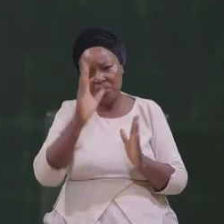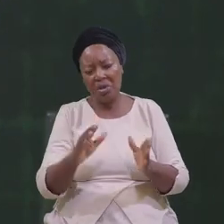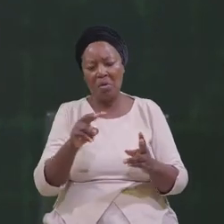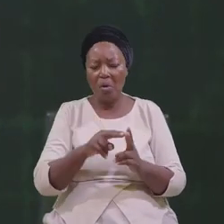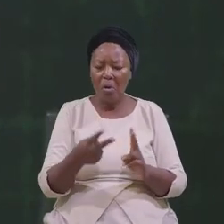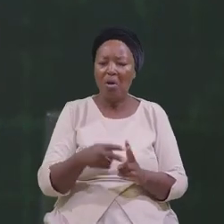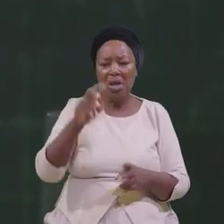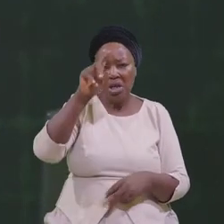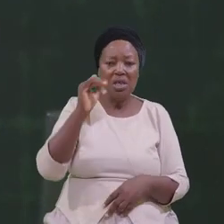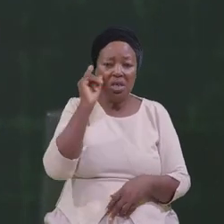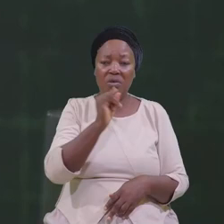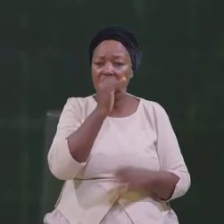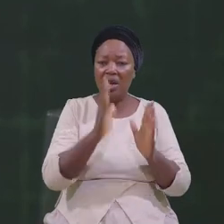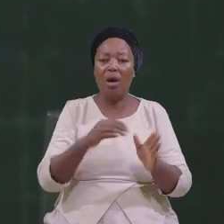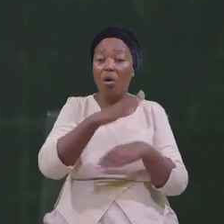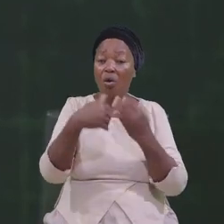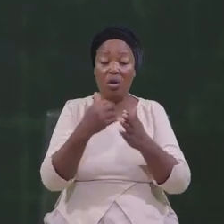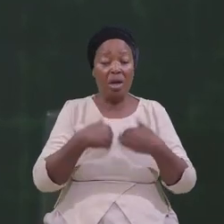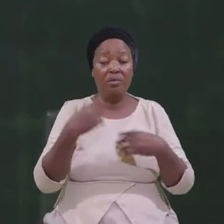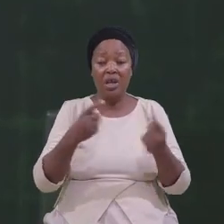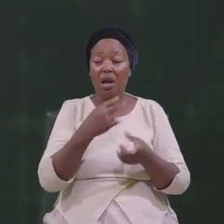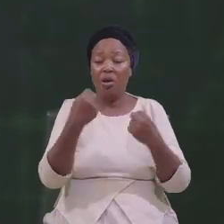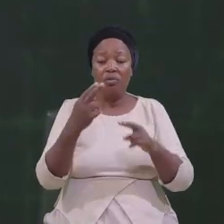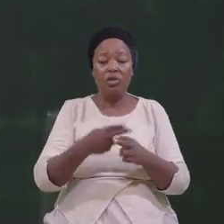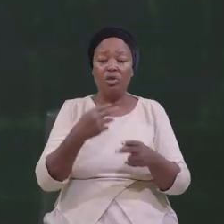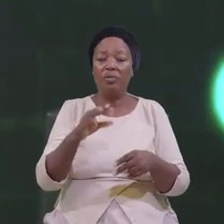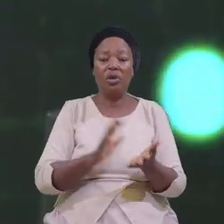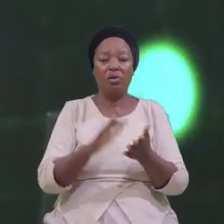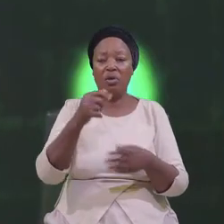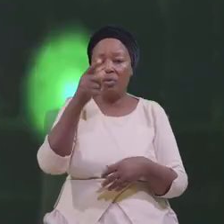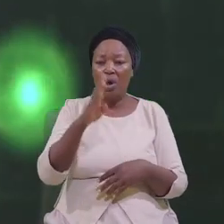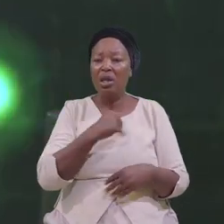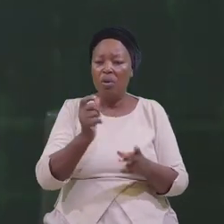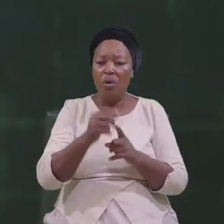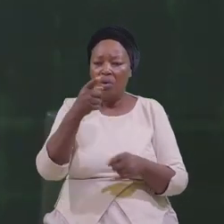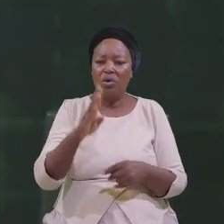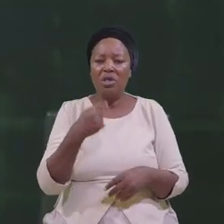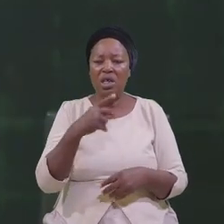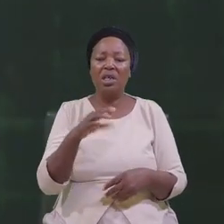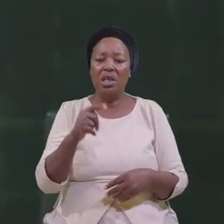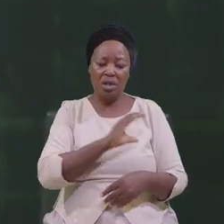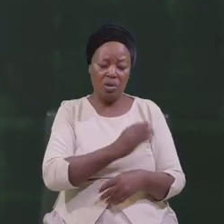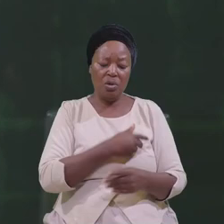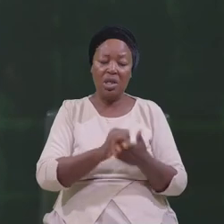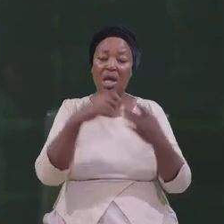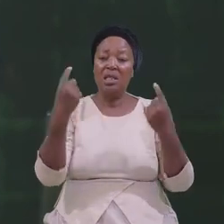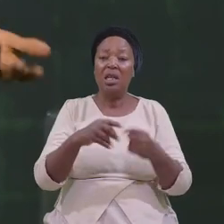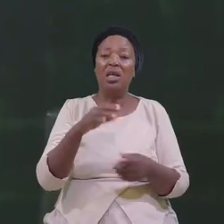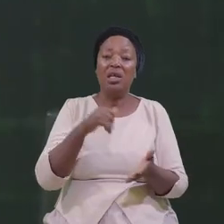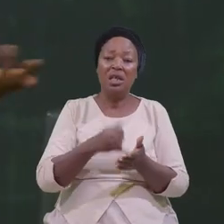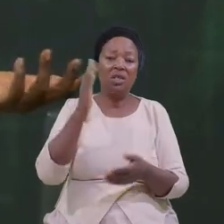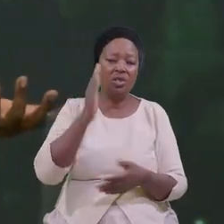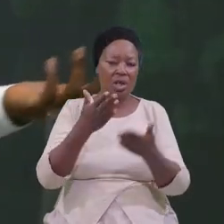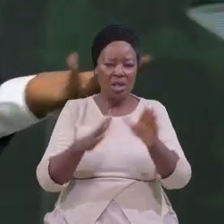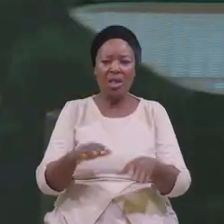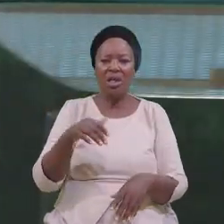have sinned and come short of the glory of God. And the word of God says, the soul that sinneth, it shall die. Yet